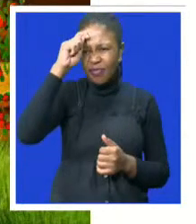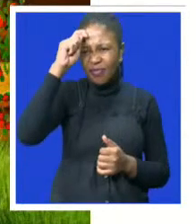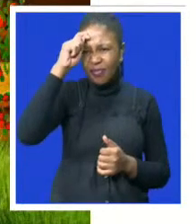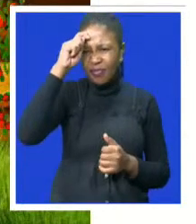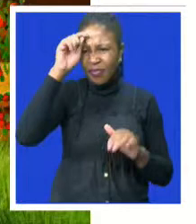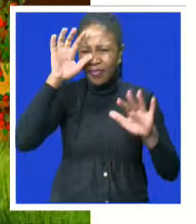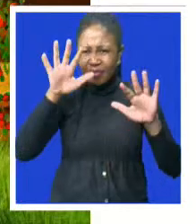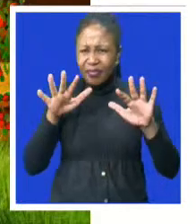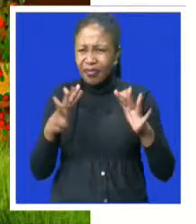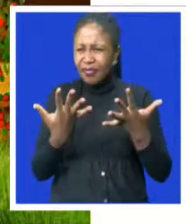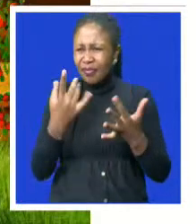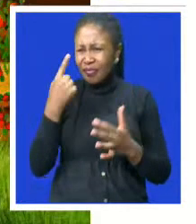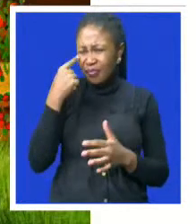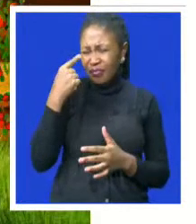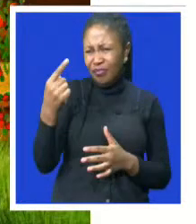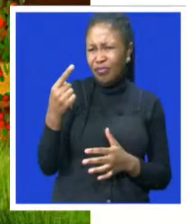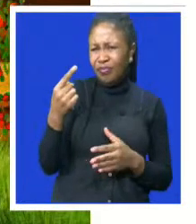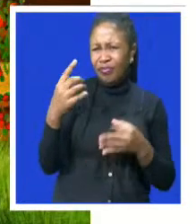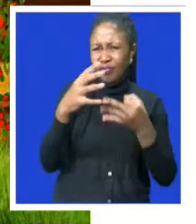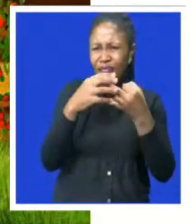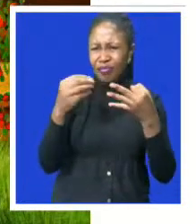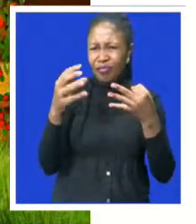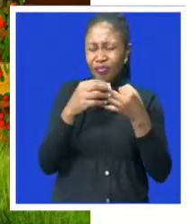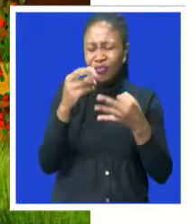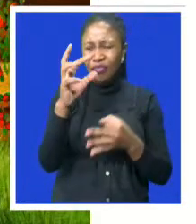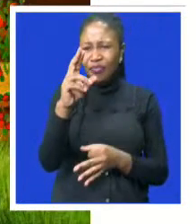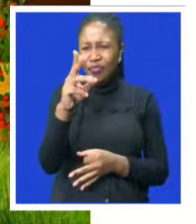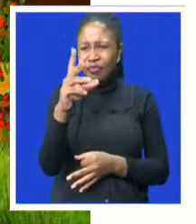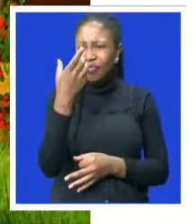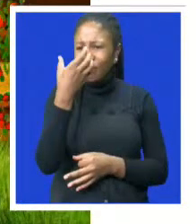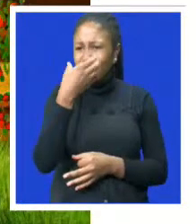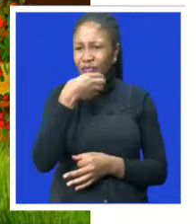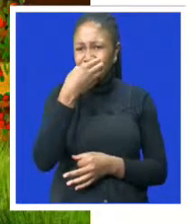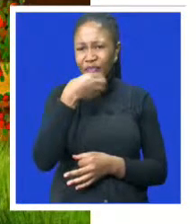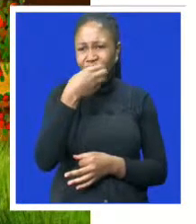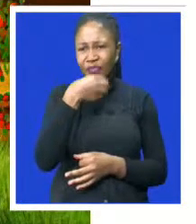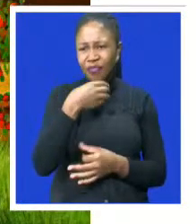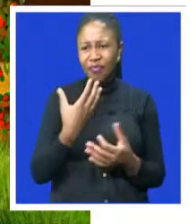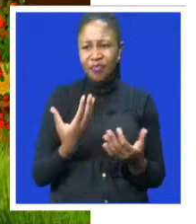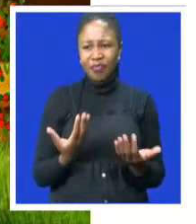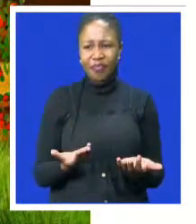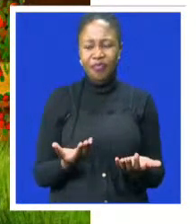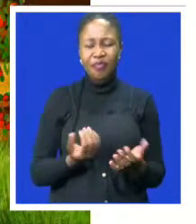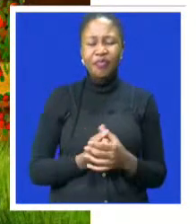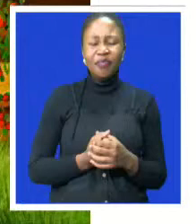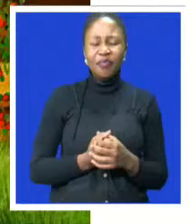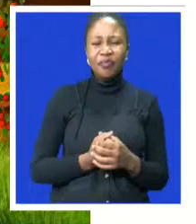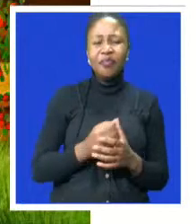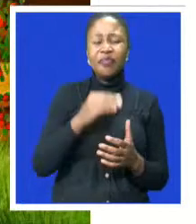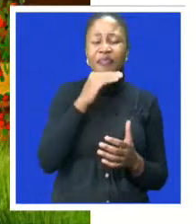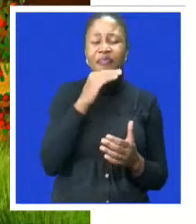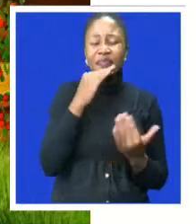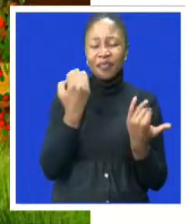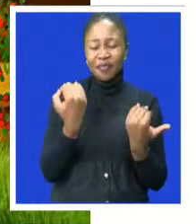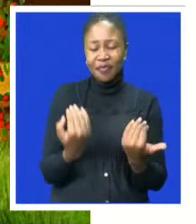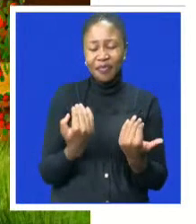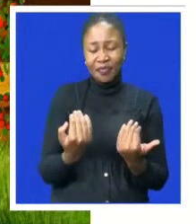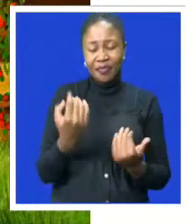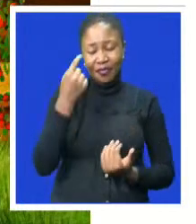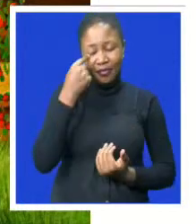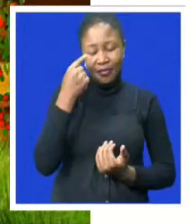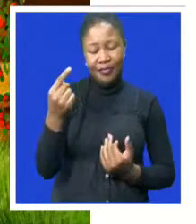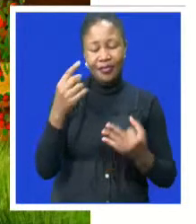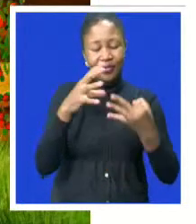if there was no light? You wouldn't see them. So you are able to see those fruits there because there